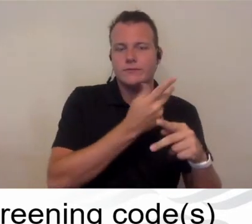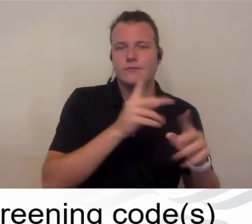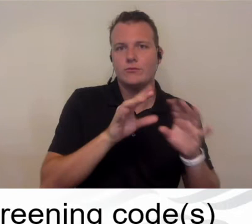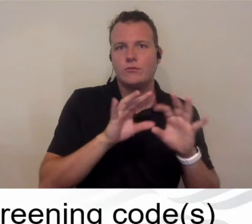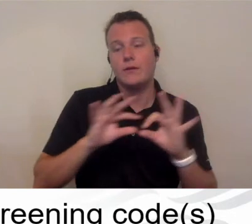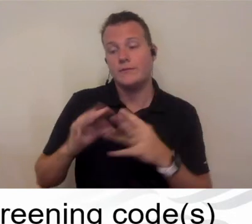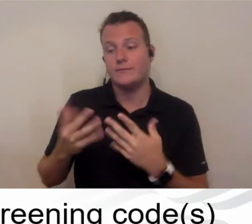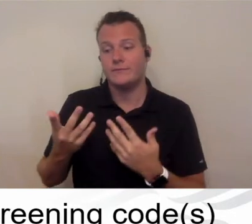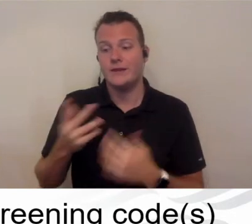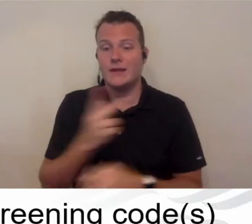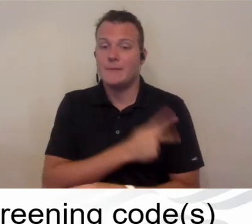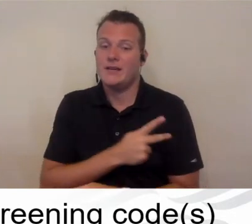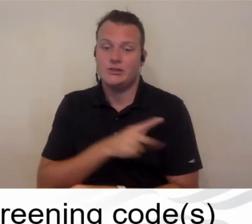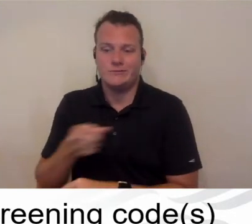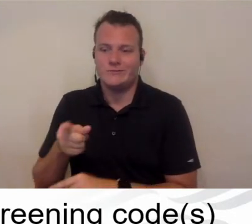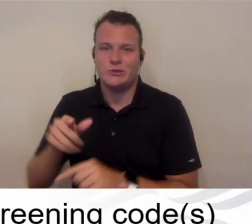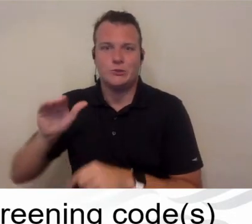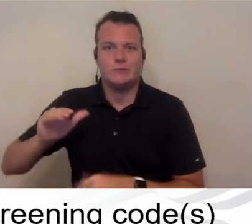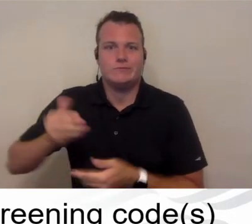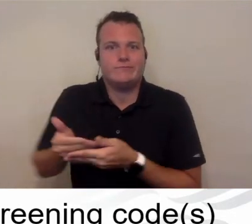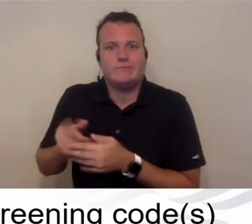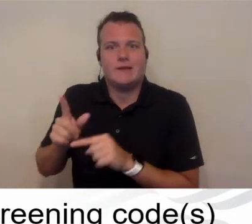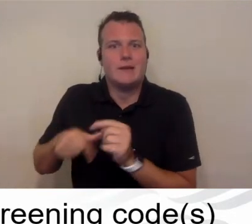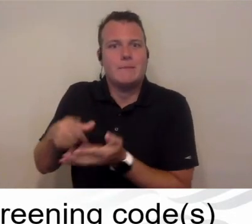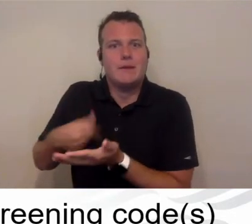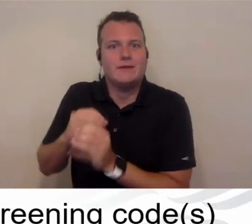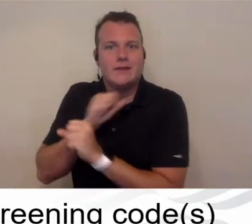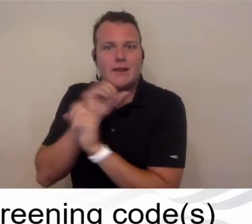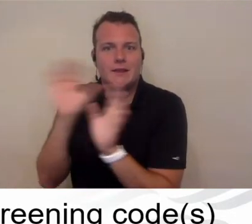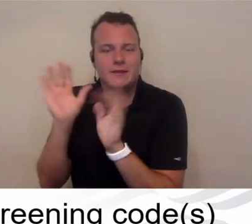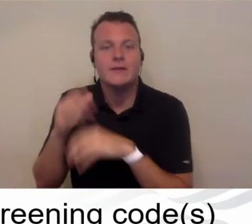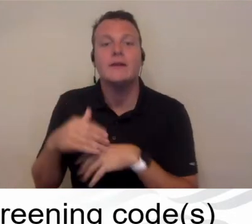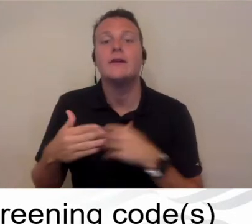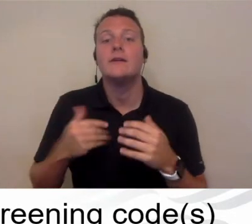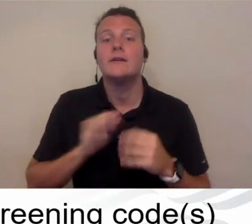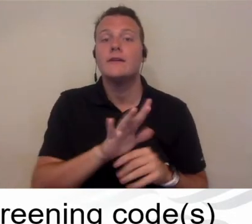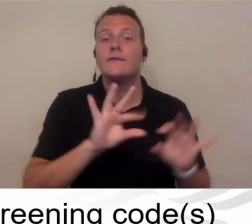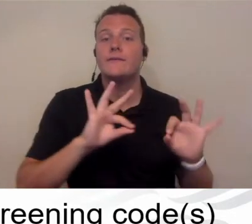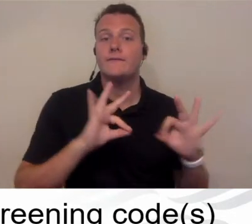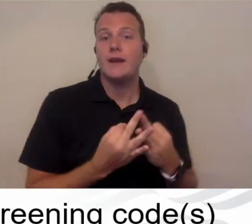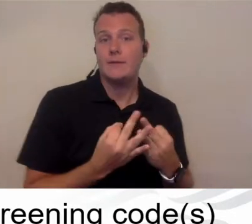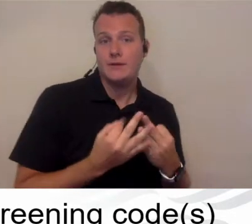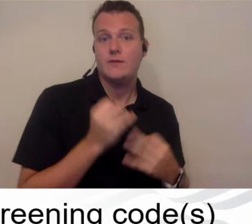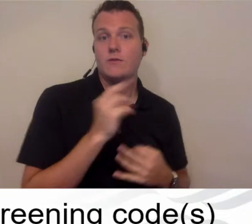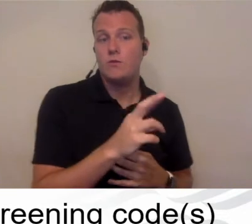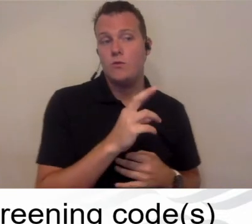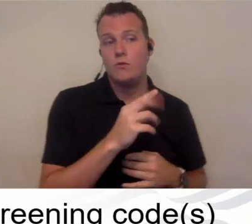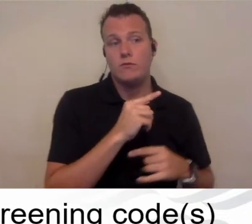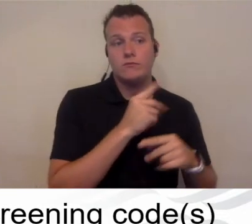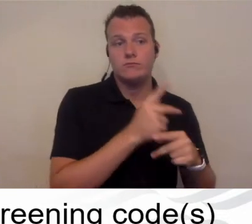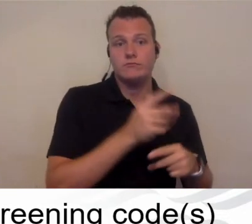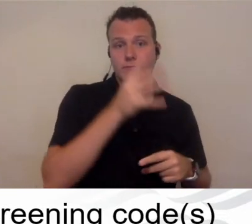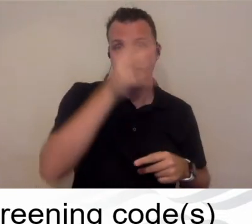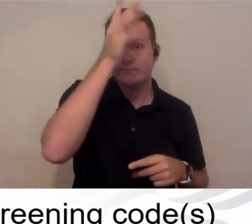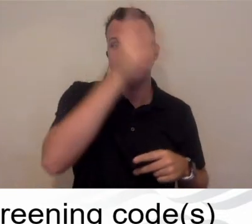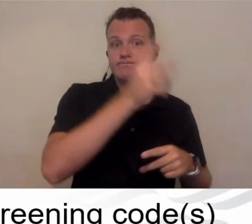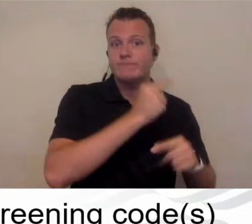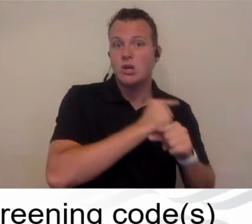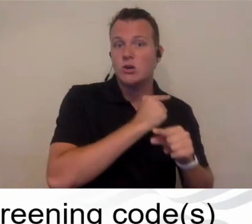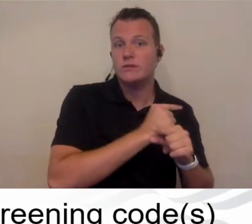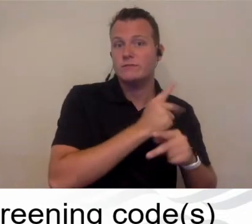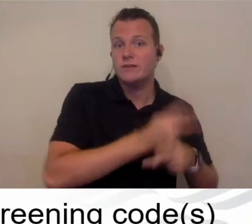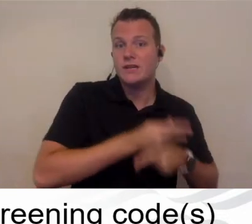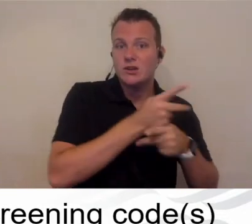pay for anything, but their family or caregiver or whoever's their